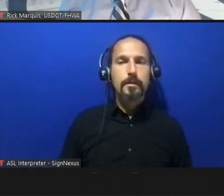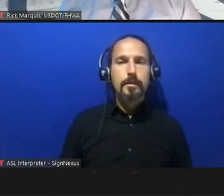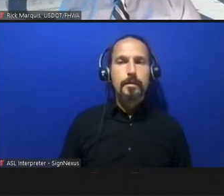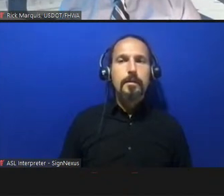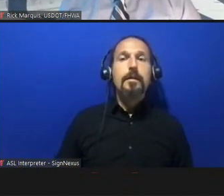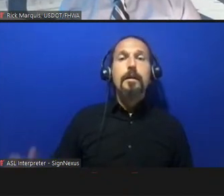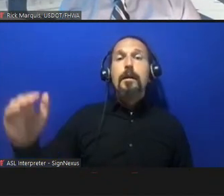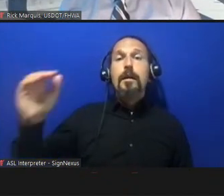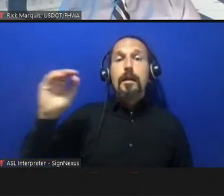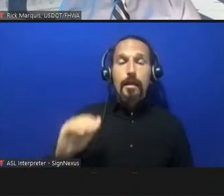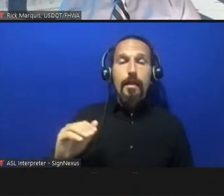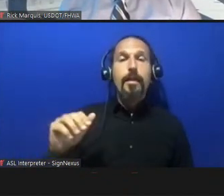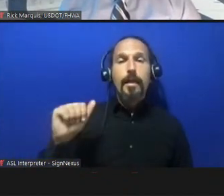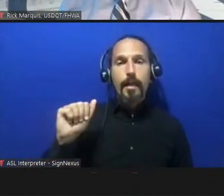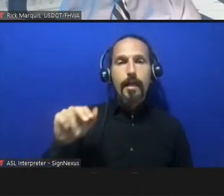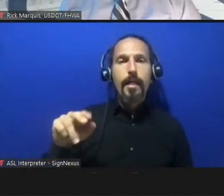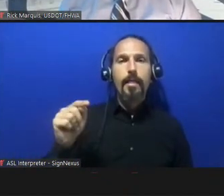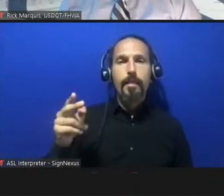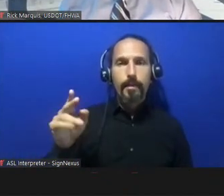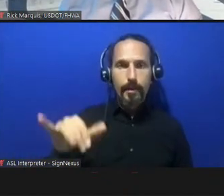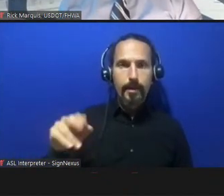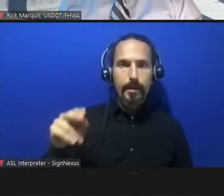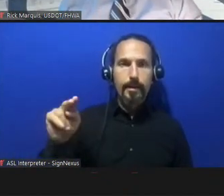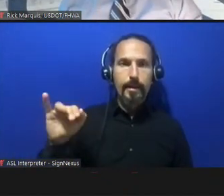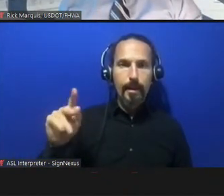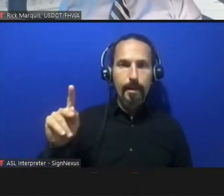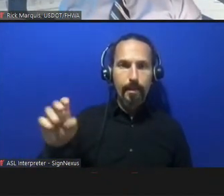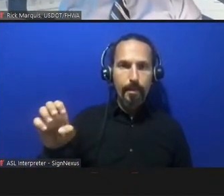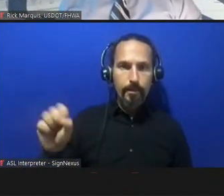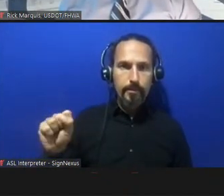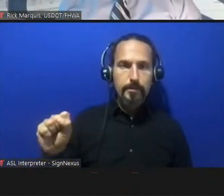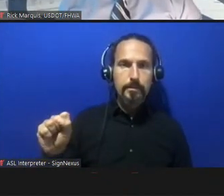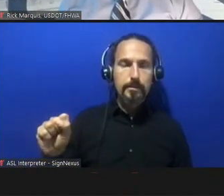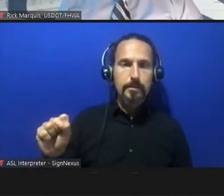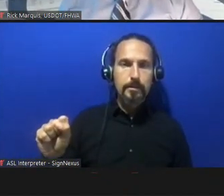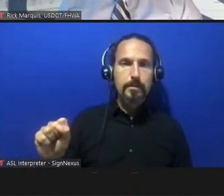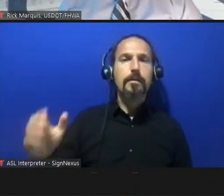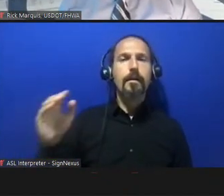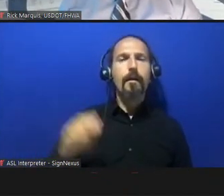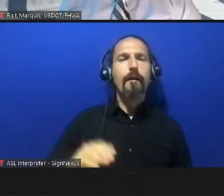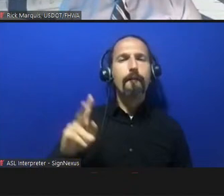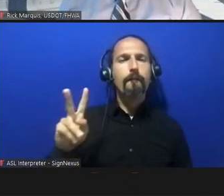our next speaker is anthony nichols followed by vladimir malinsky